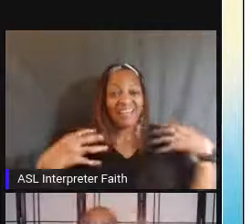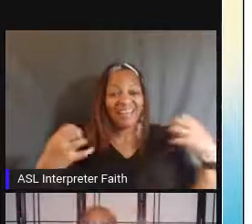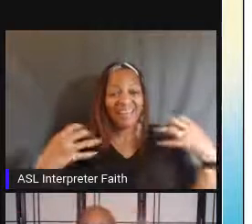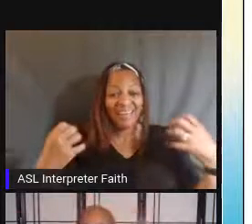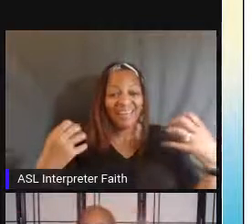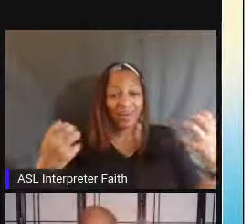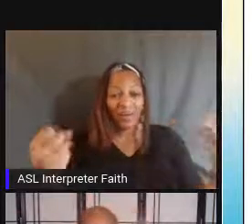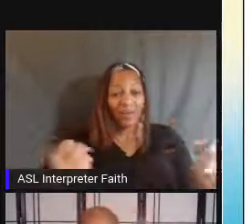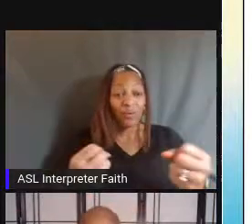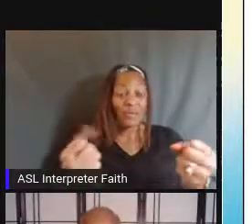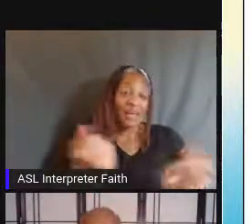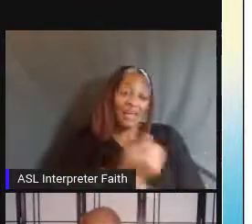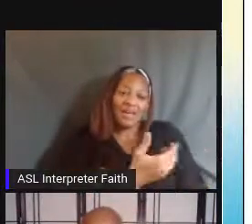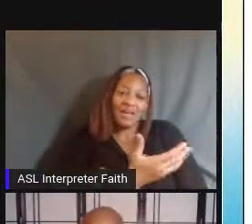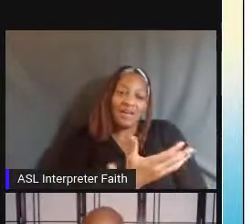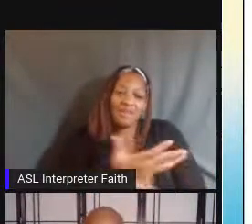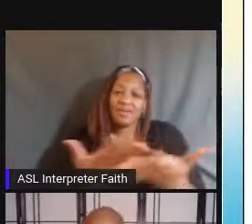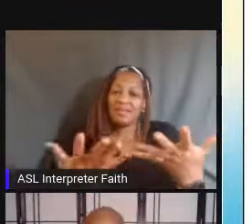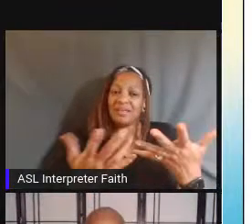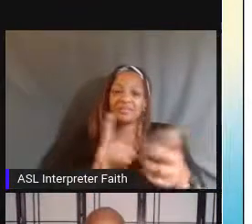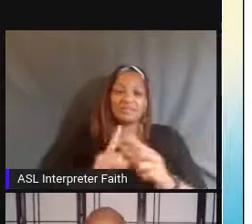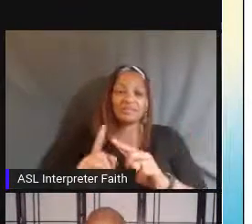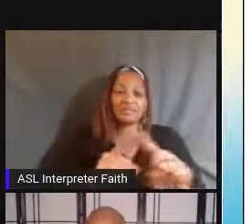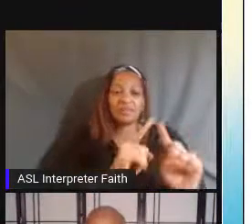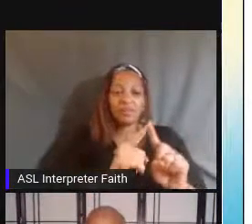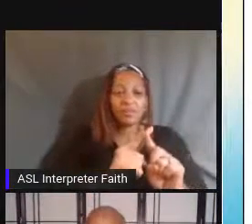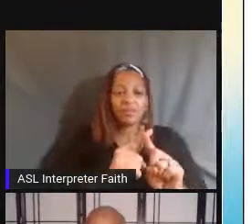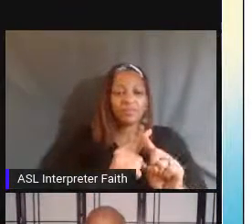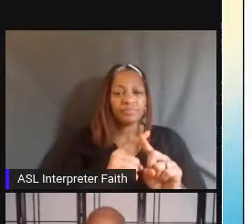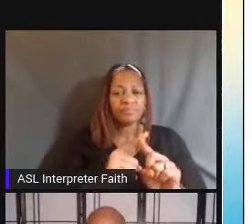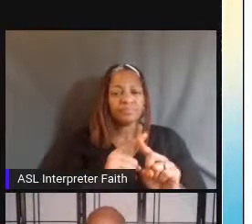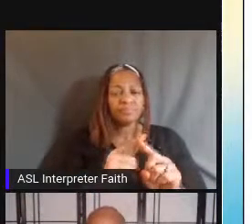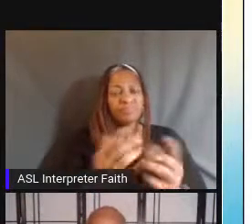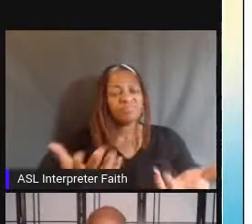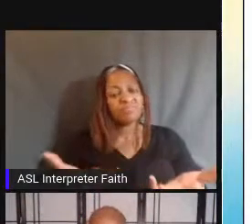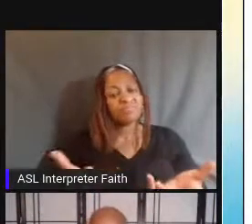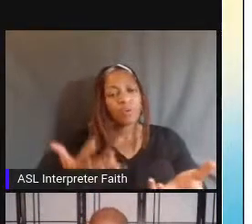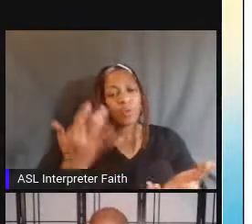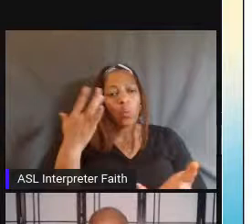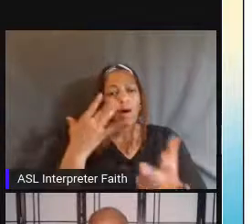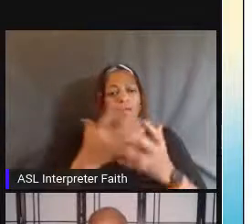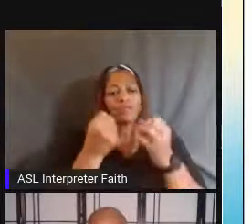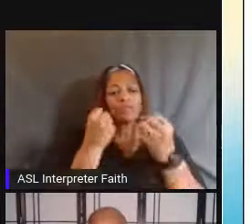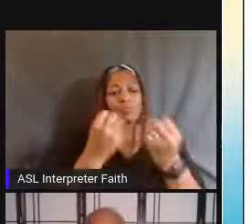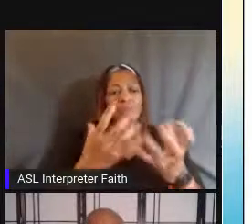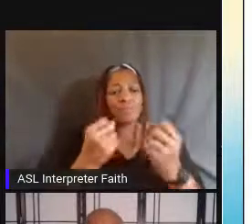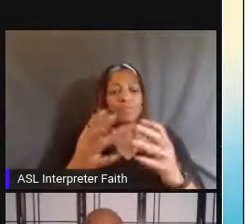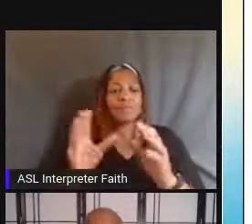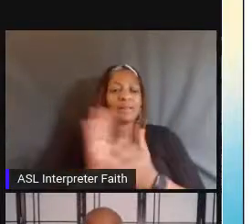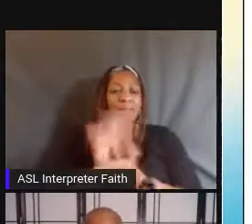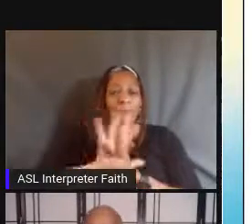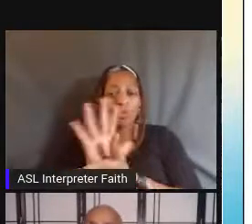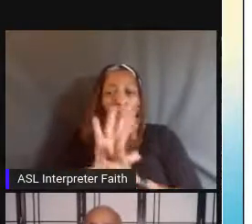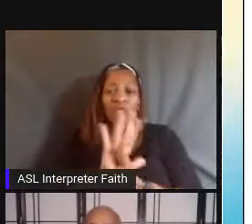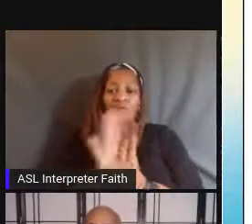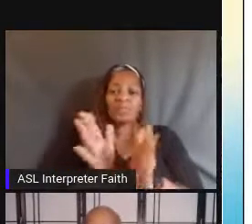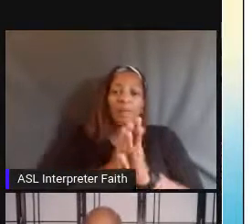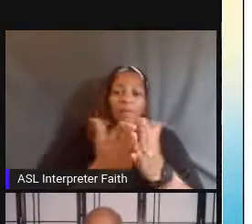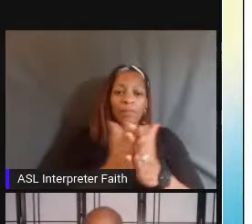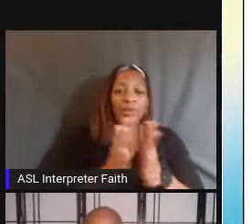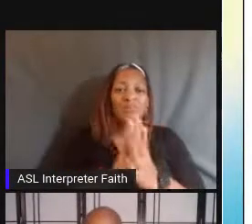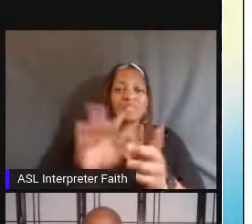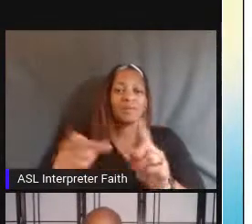All kinds of things. So why are there so many books and movies, etc., about